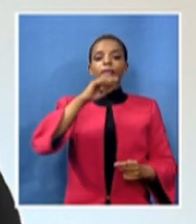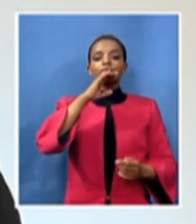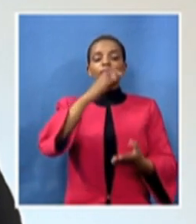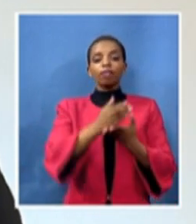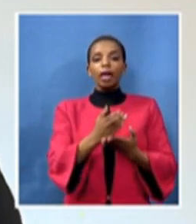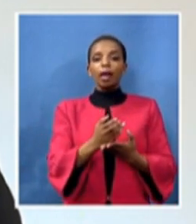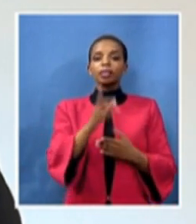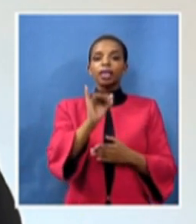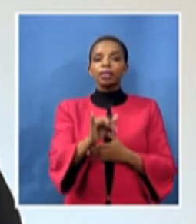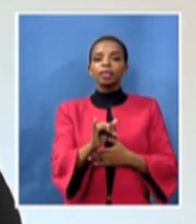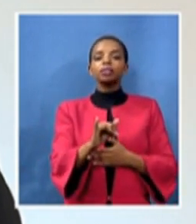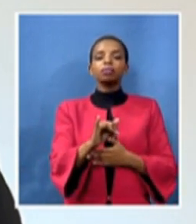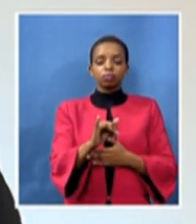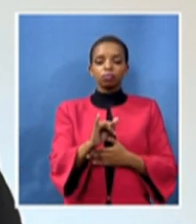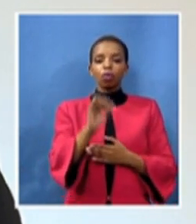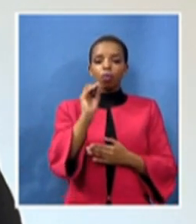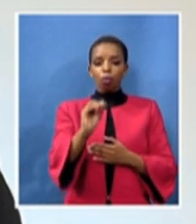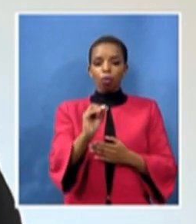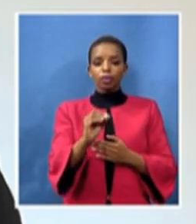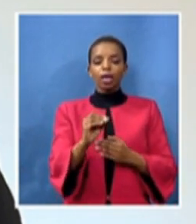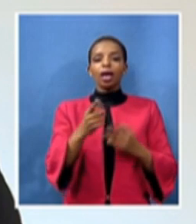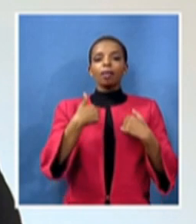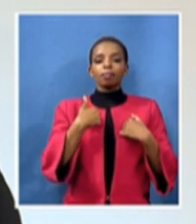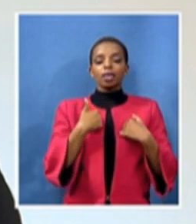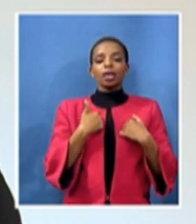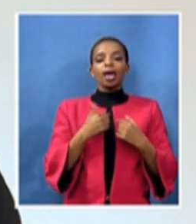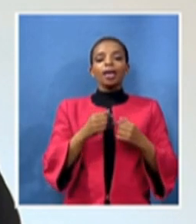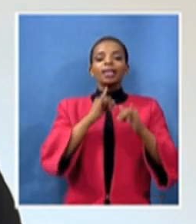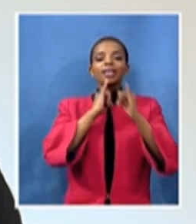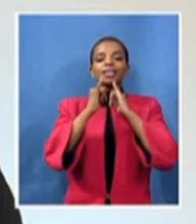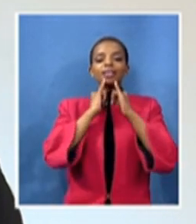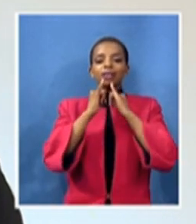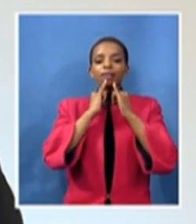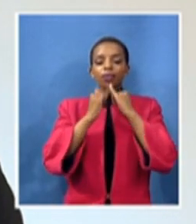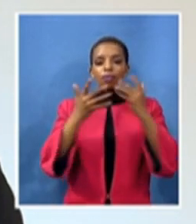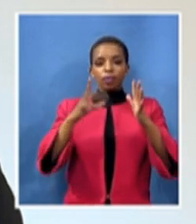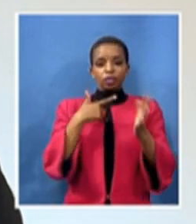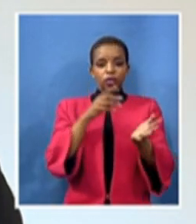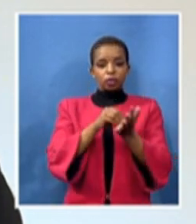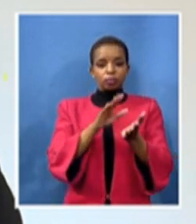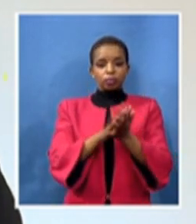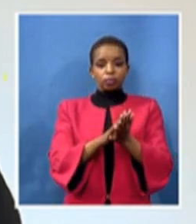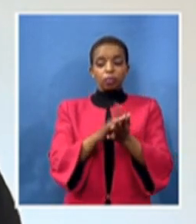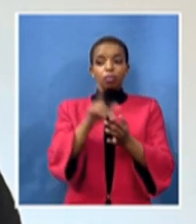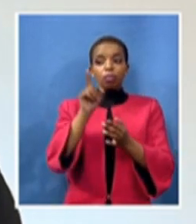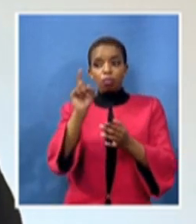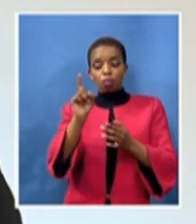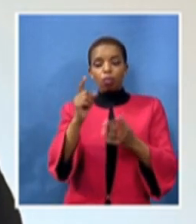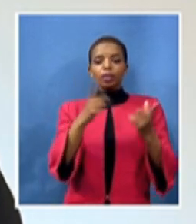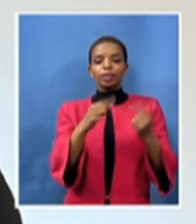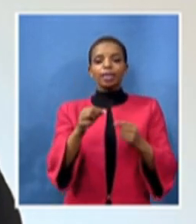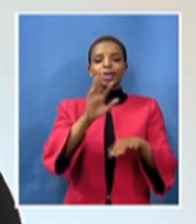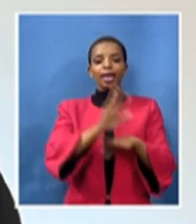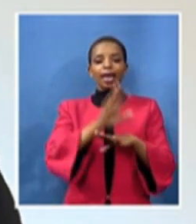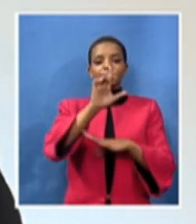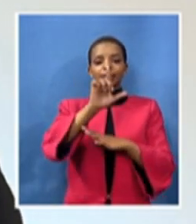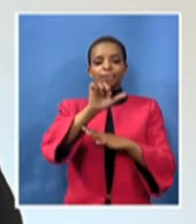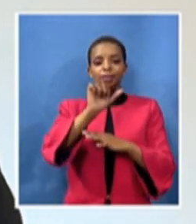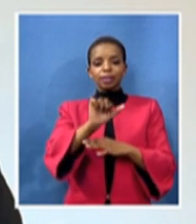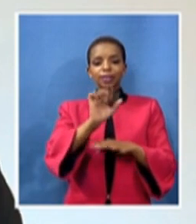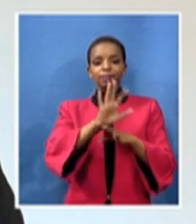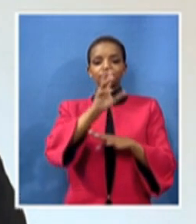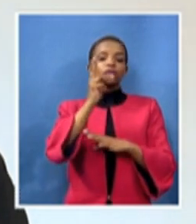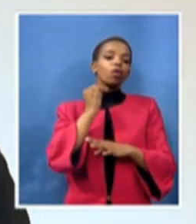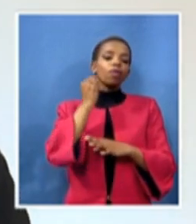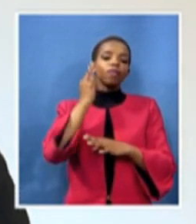that Mashinini conducted on 15 November 1976, which has always moved me. In this interview, Mashinini